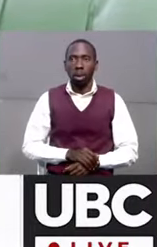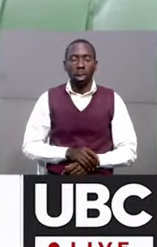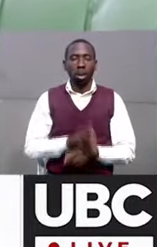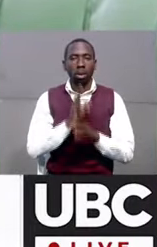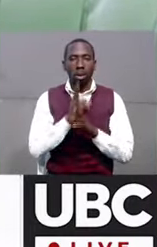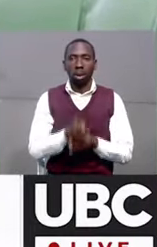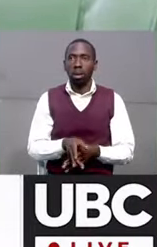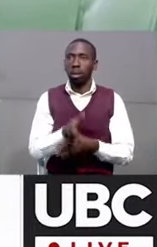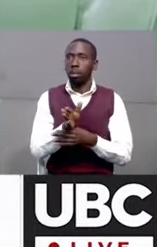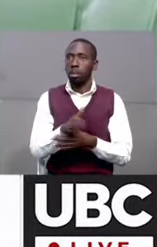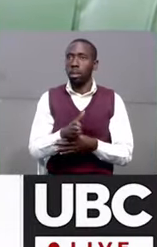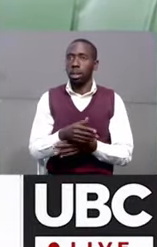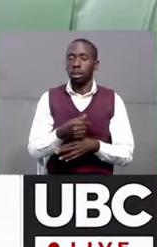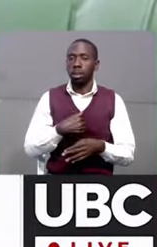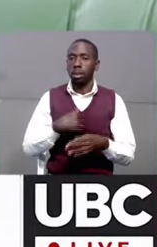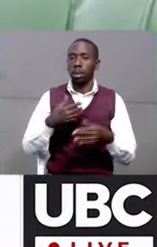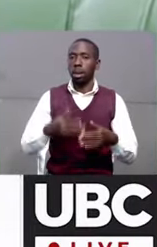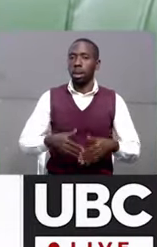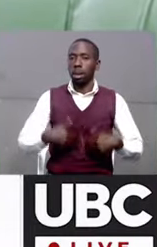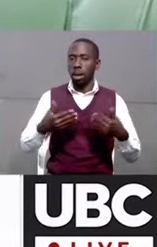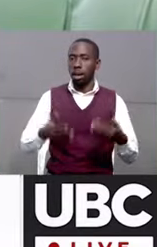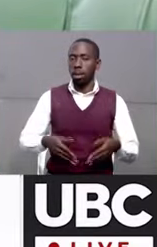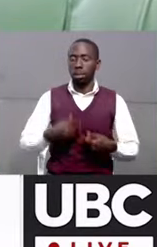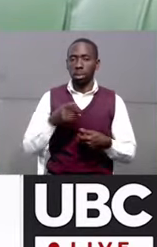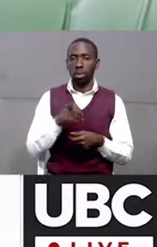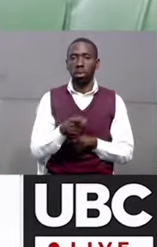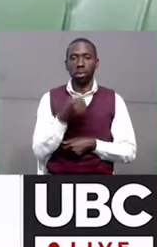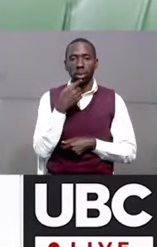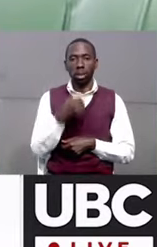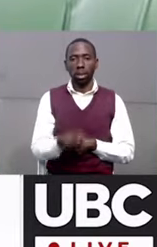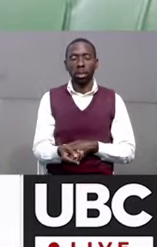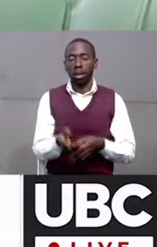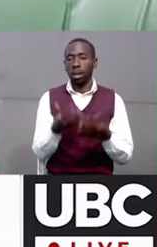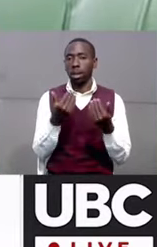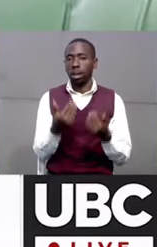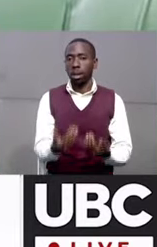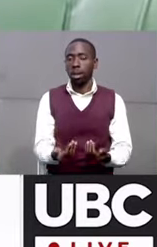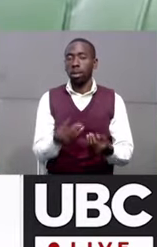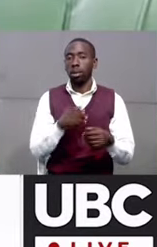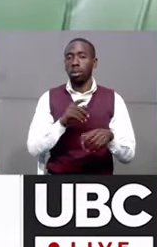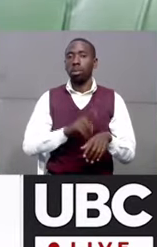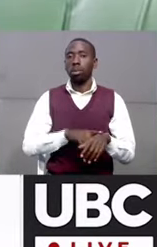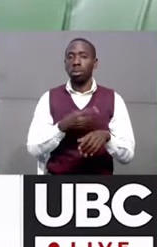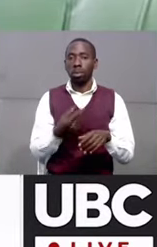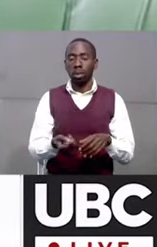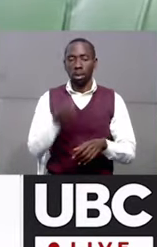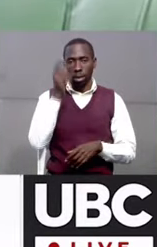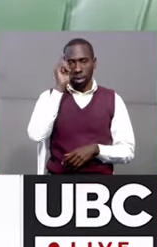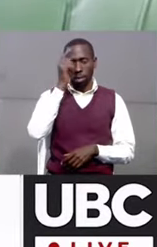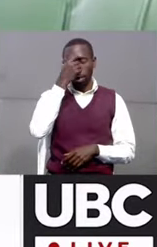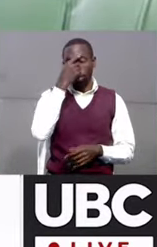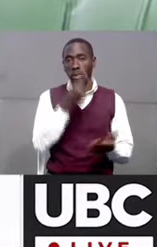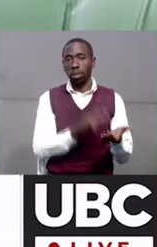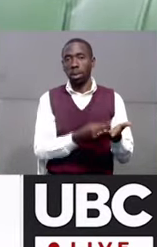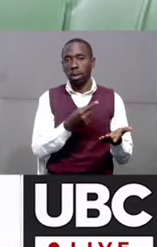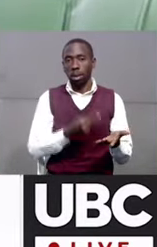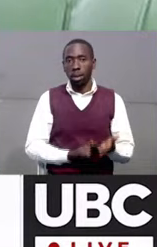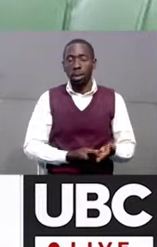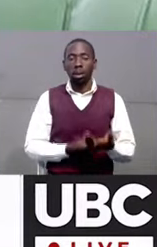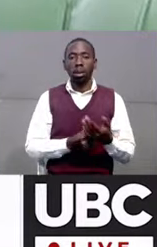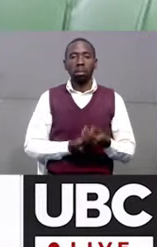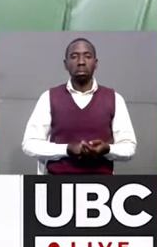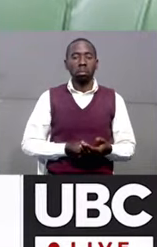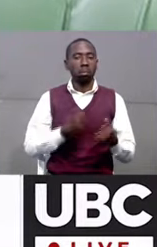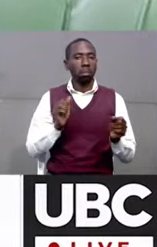Honorable Minister, I am happy that you said that at the moment the government of Uganda is not able